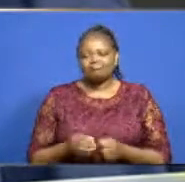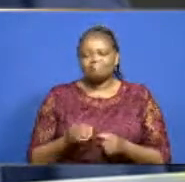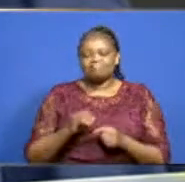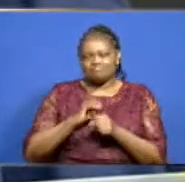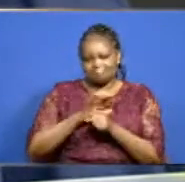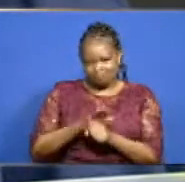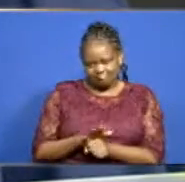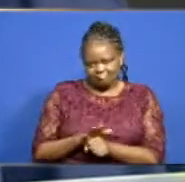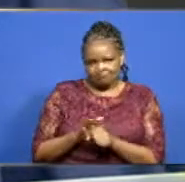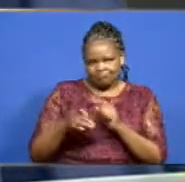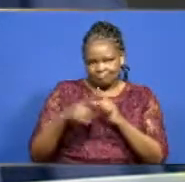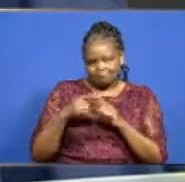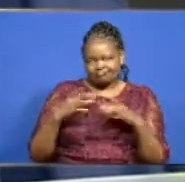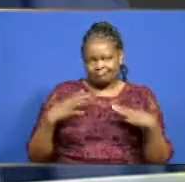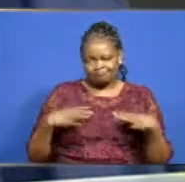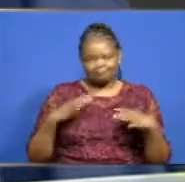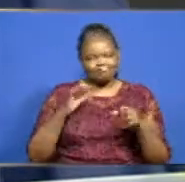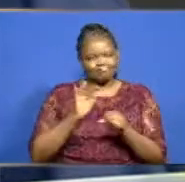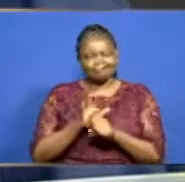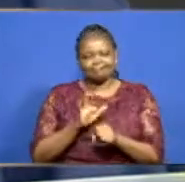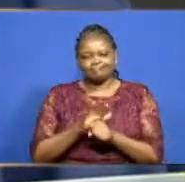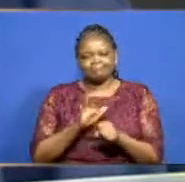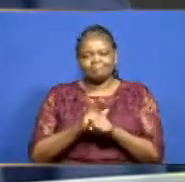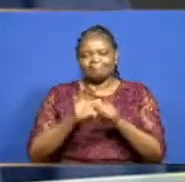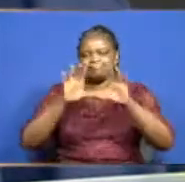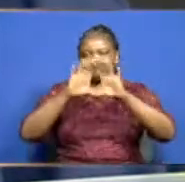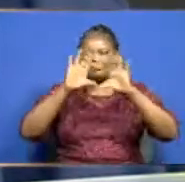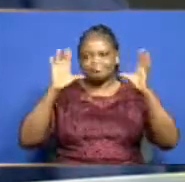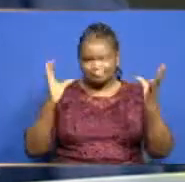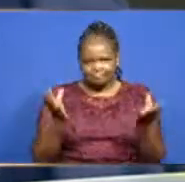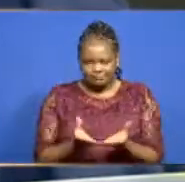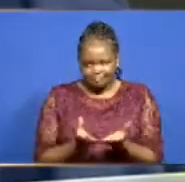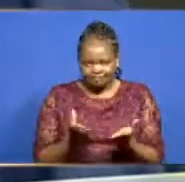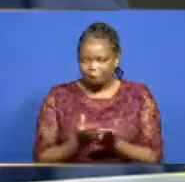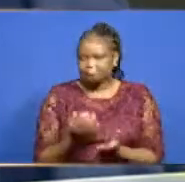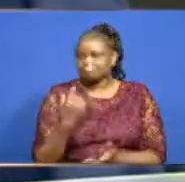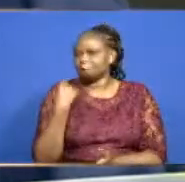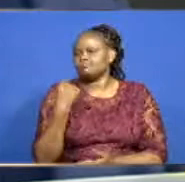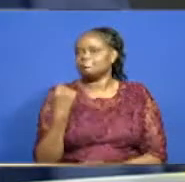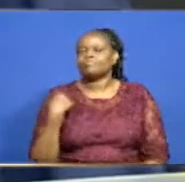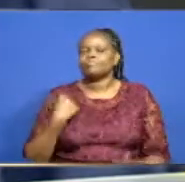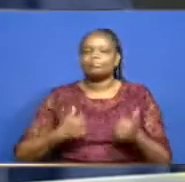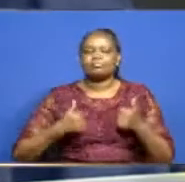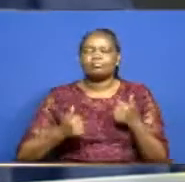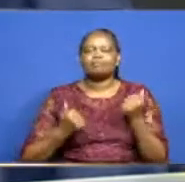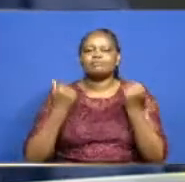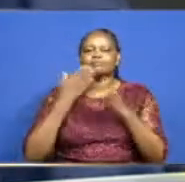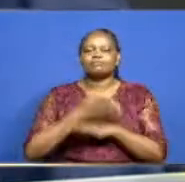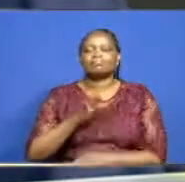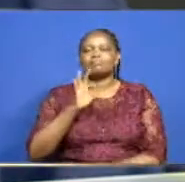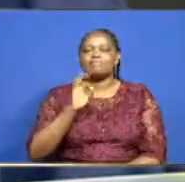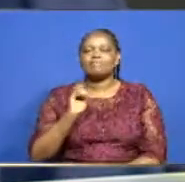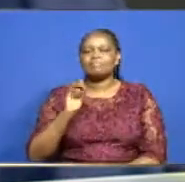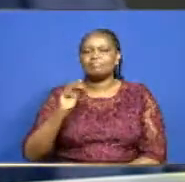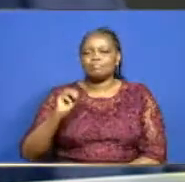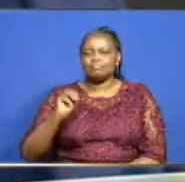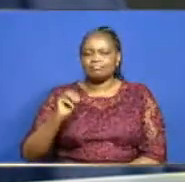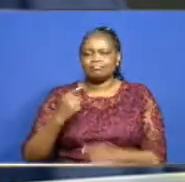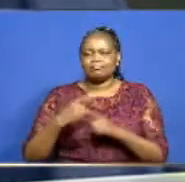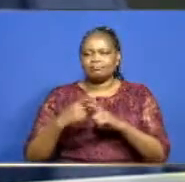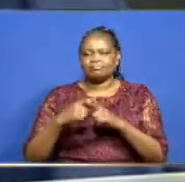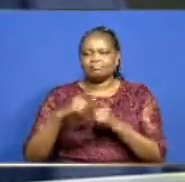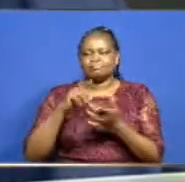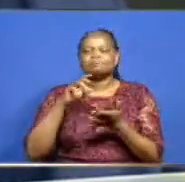572,000 lives globally. And as we looked at the numbers, the latest figures now stand at over 13 million positive cases